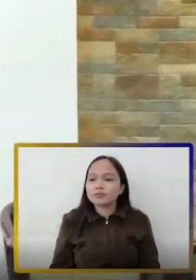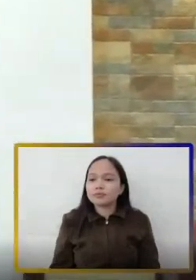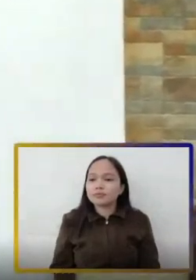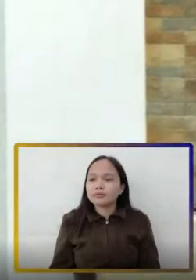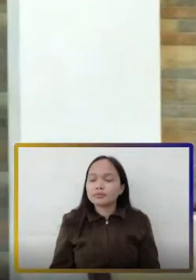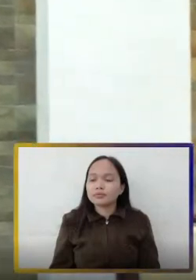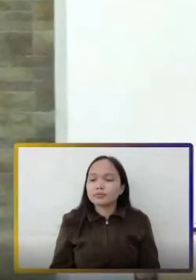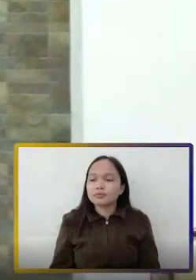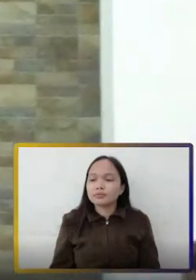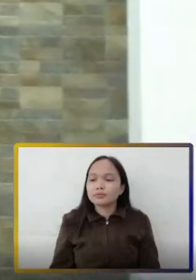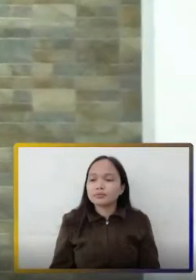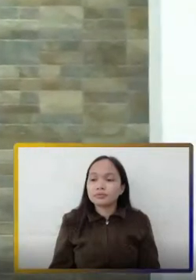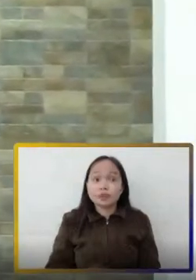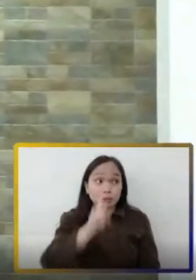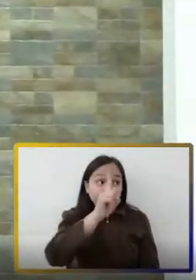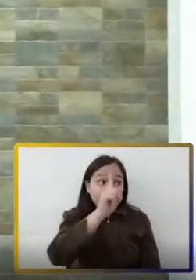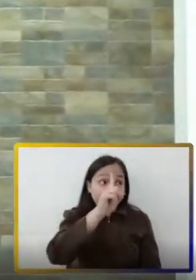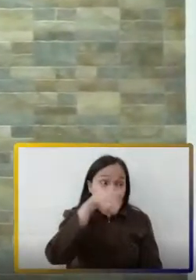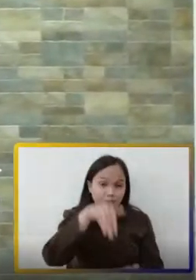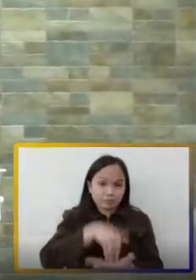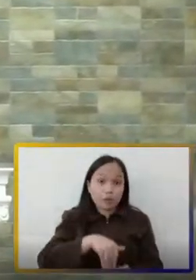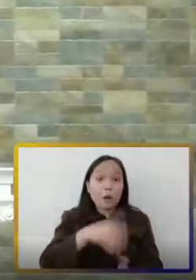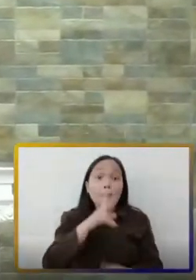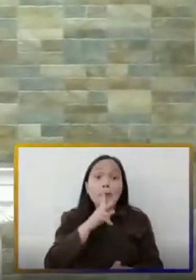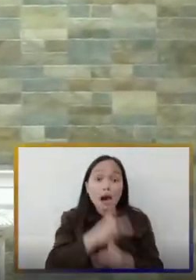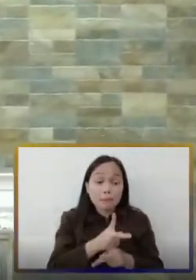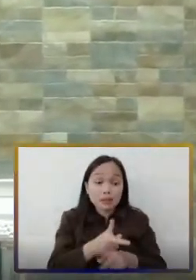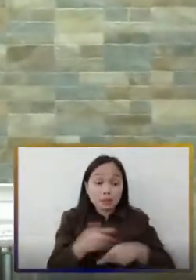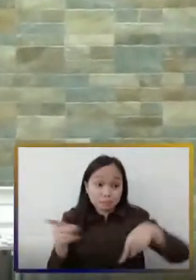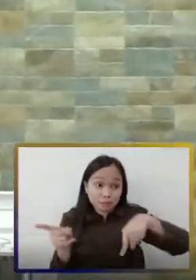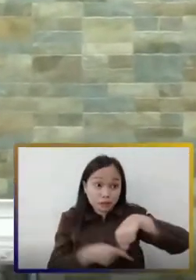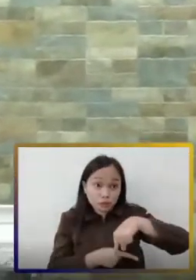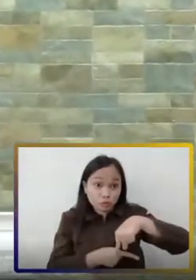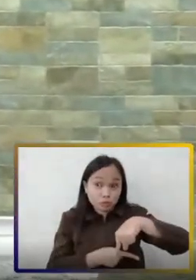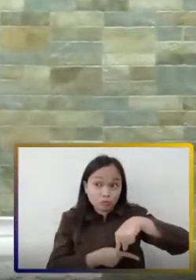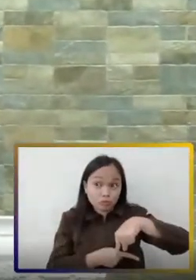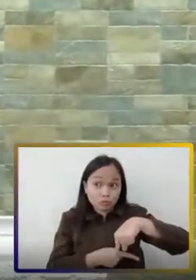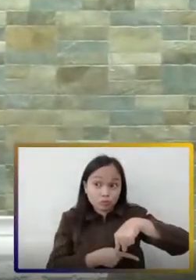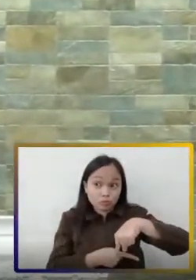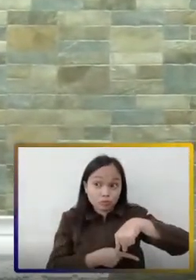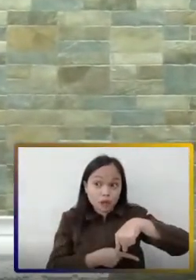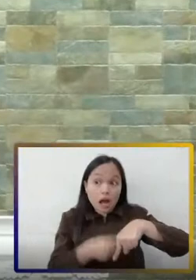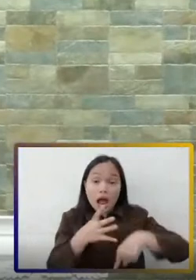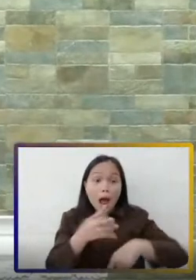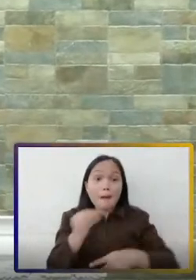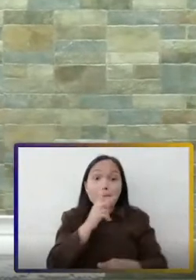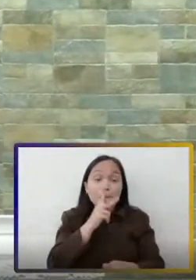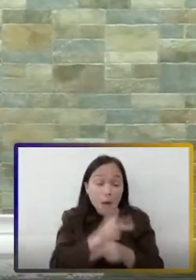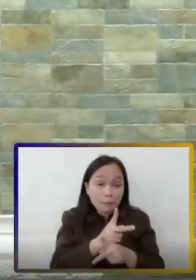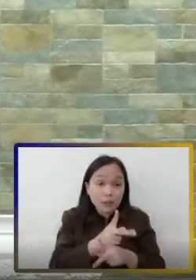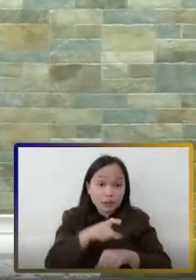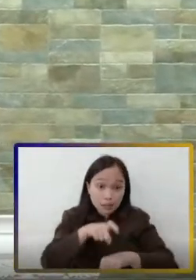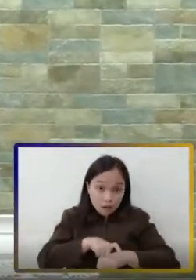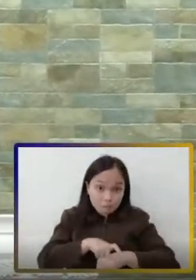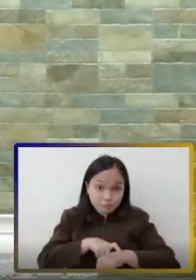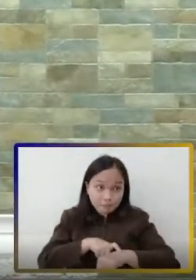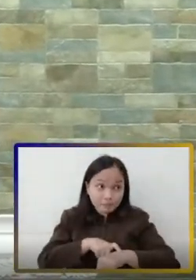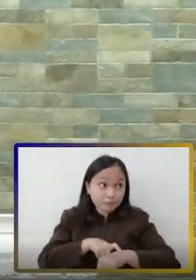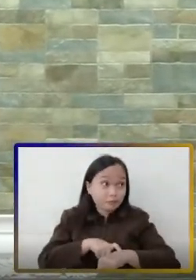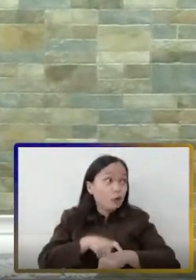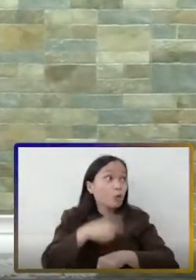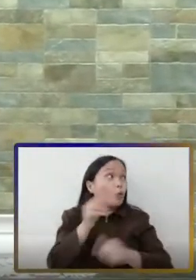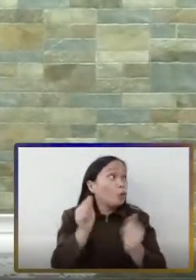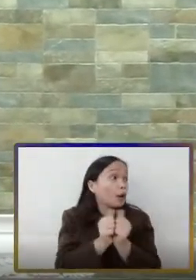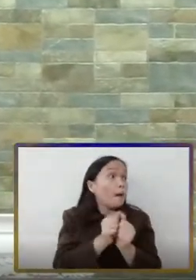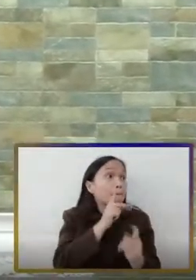Let me say this again one more time. Proper spanking in a proper time with a